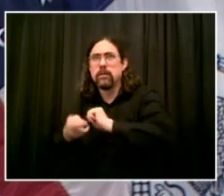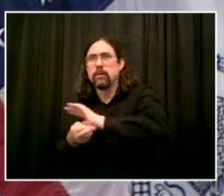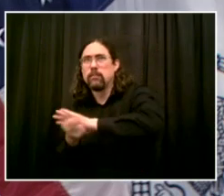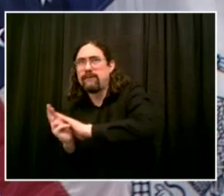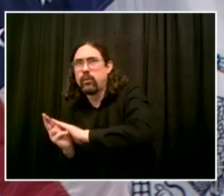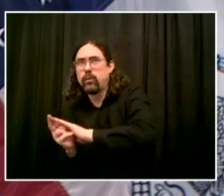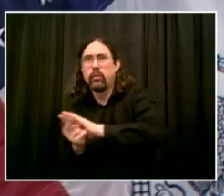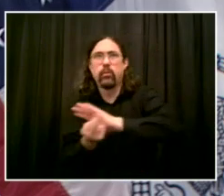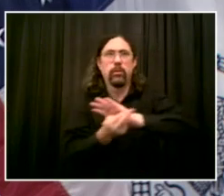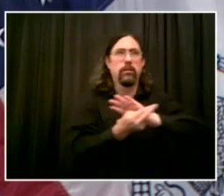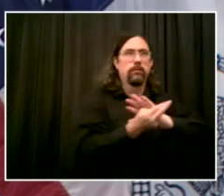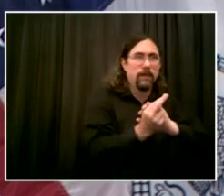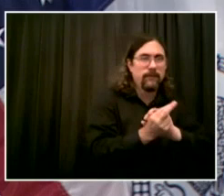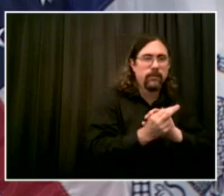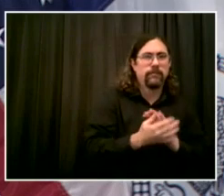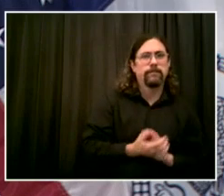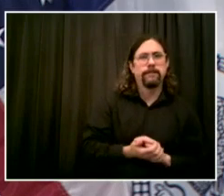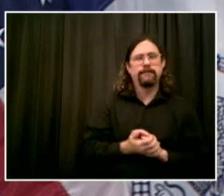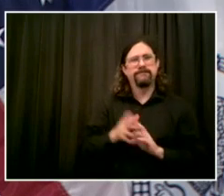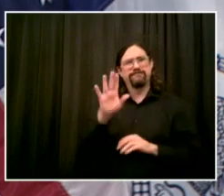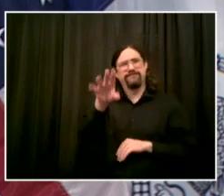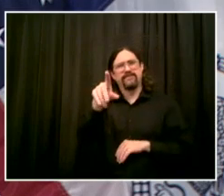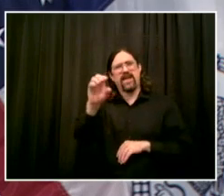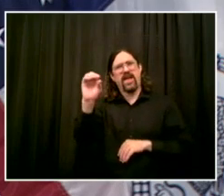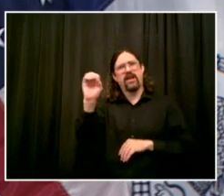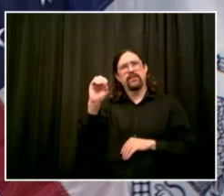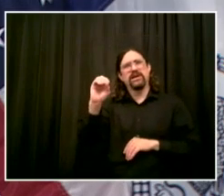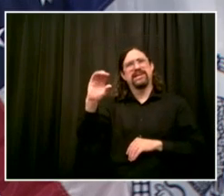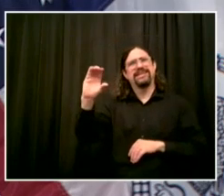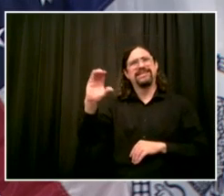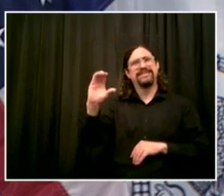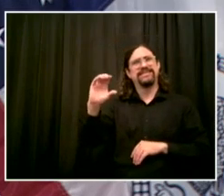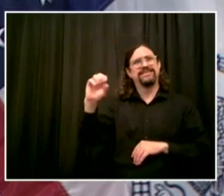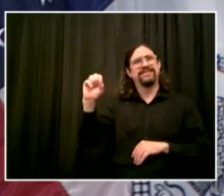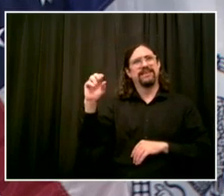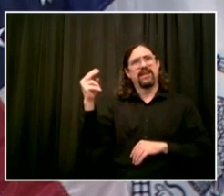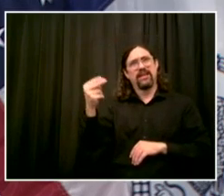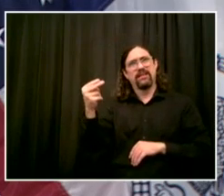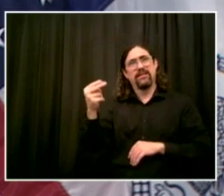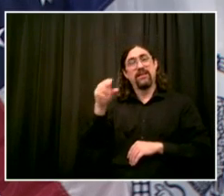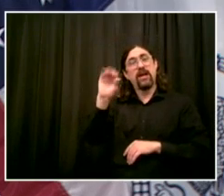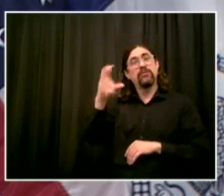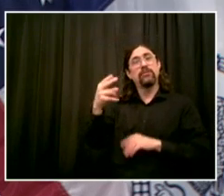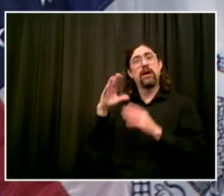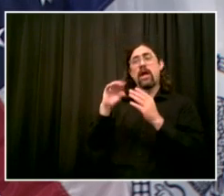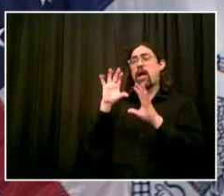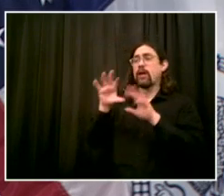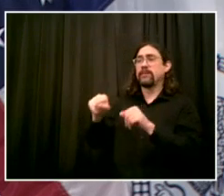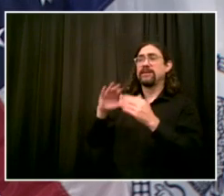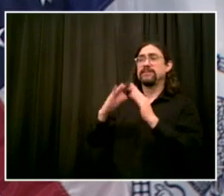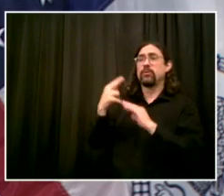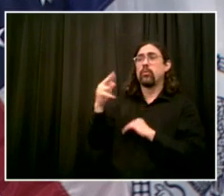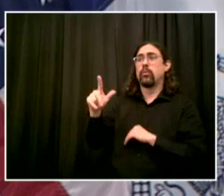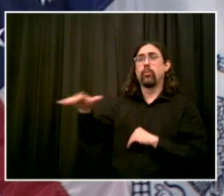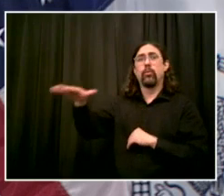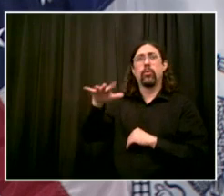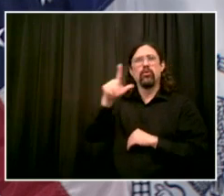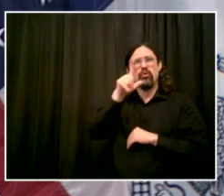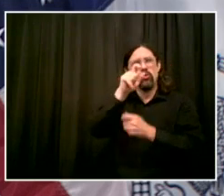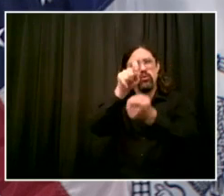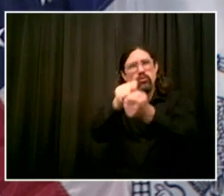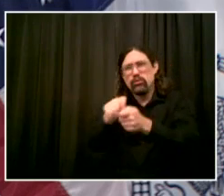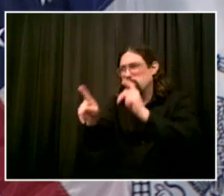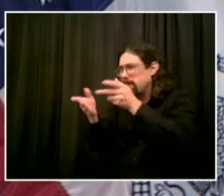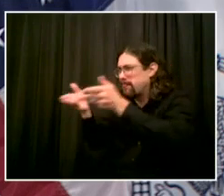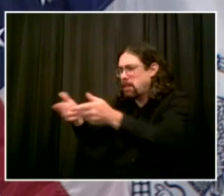incident. As we've gone through months of real concerns and protests being raised around the city, vast majority of people have been